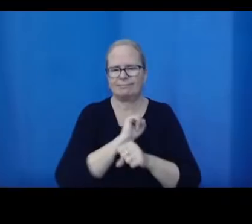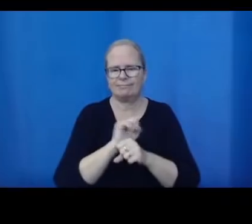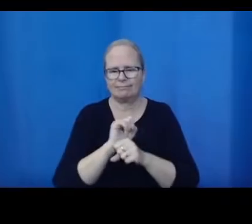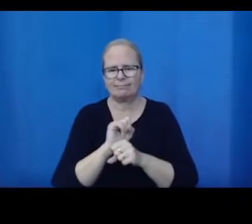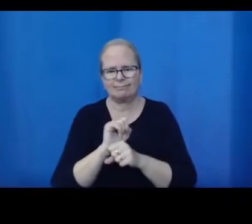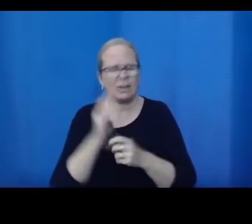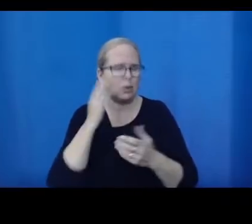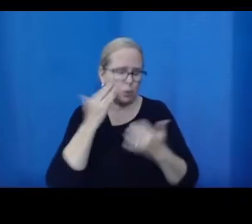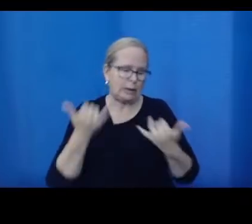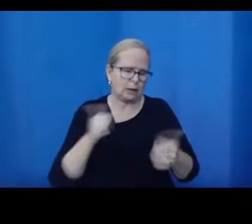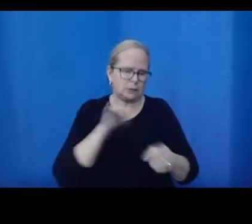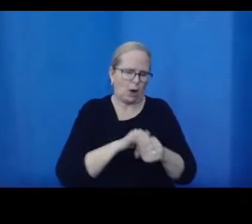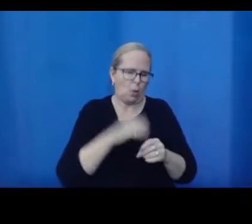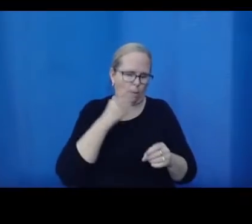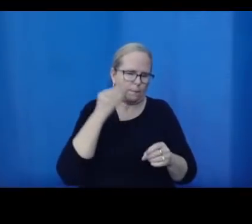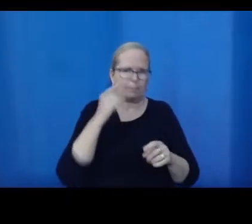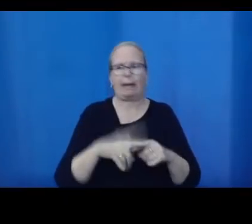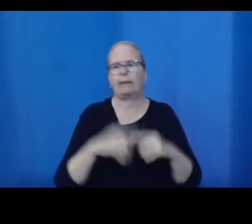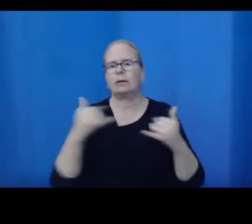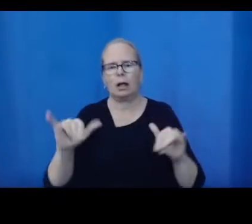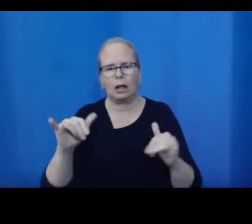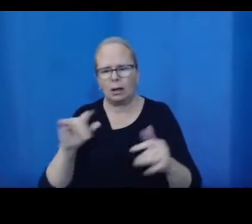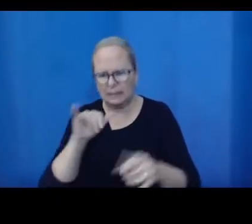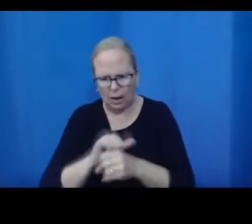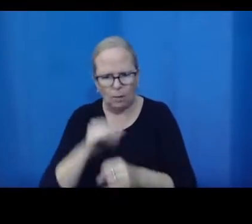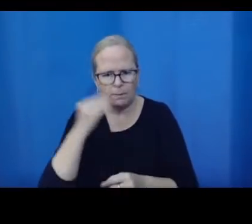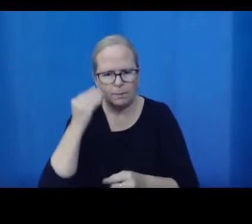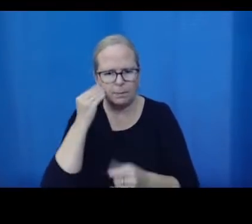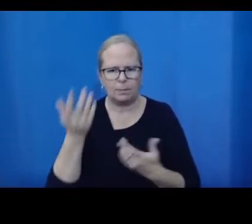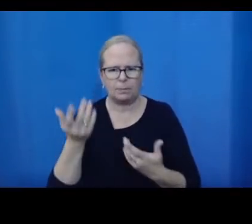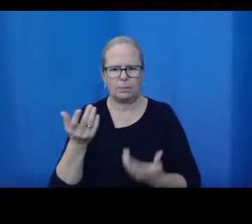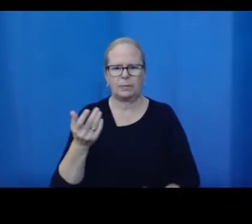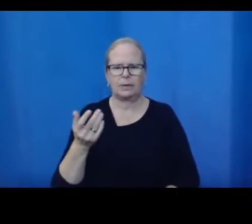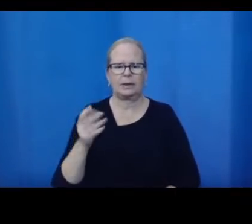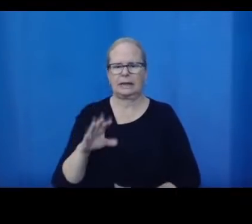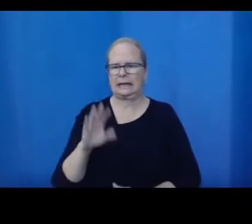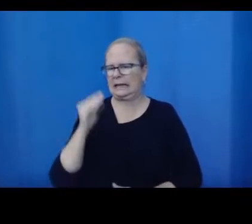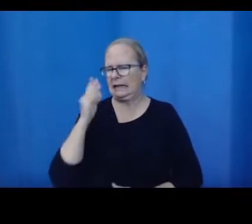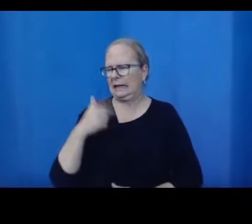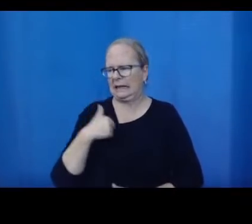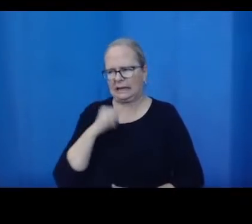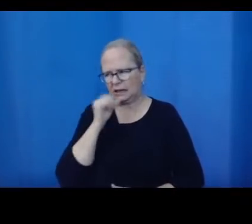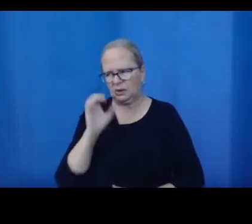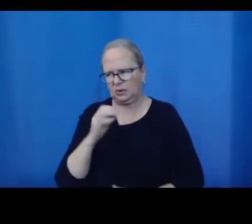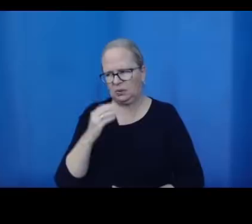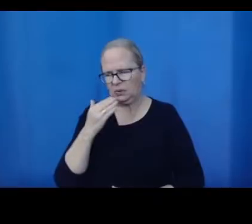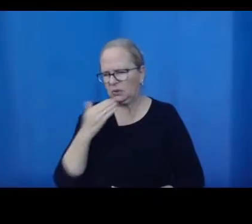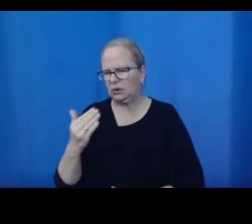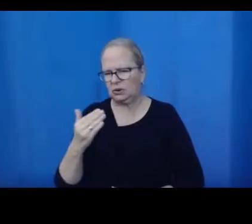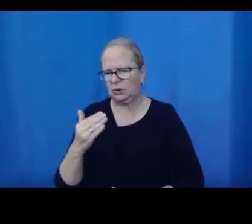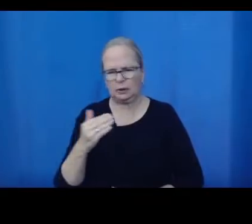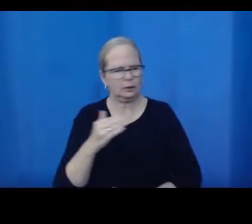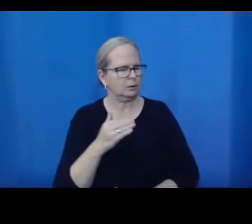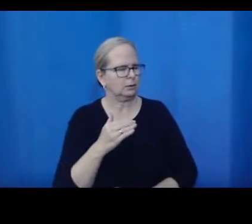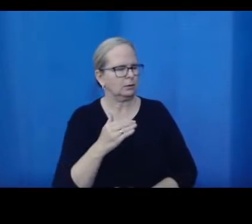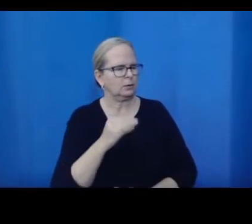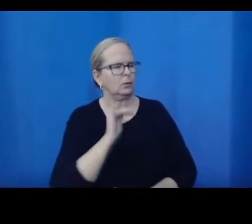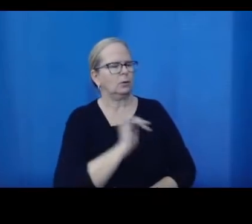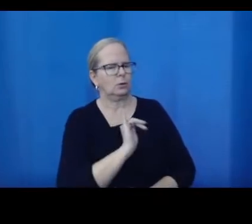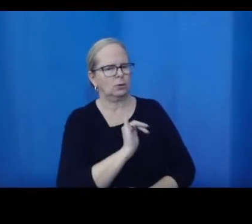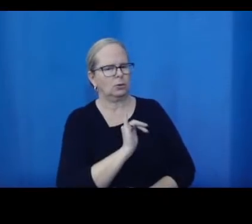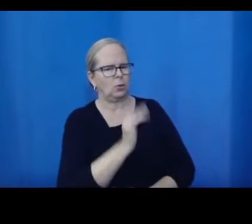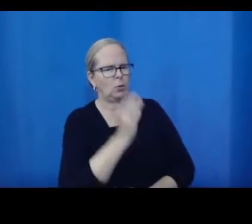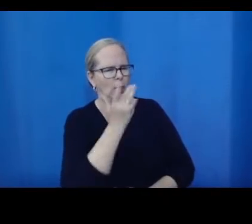I can look at them and I can see, okay, maybe they're not showering, or maybe they're not dressing the way that they usually do to come to the office. And I start to